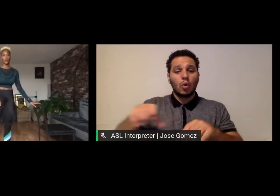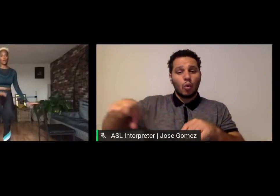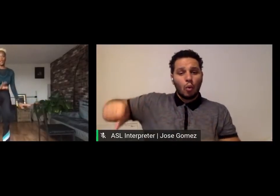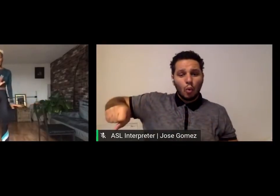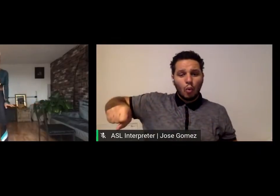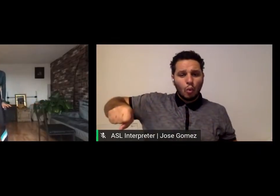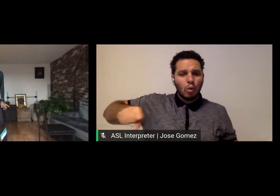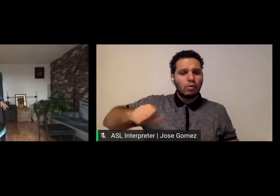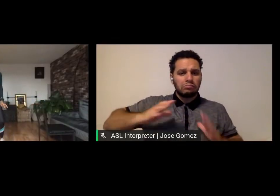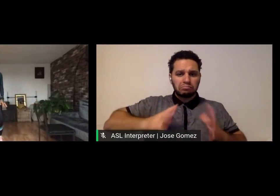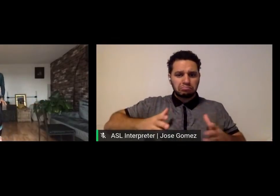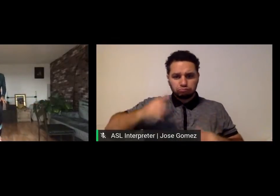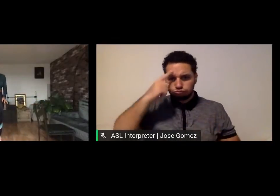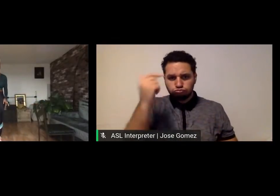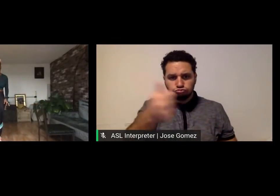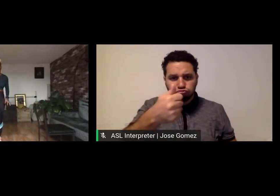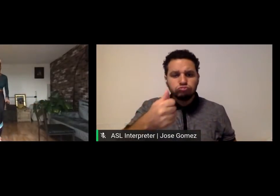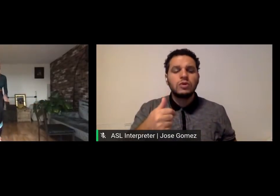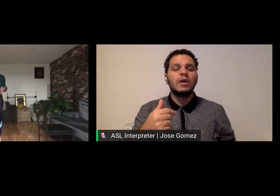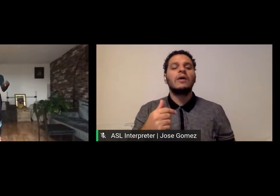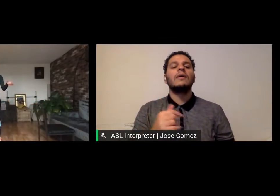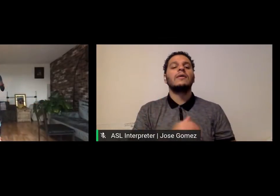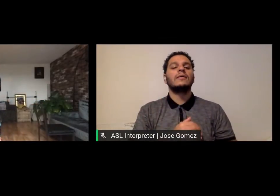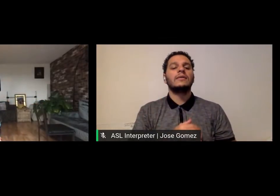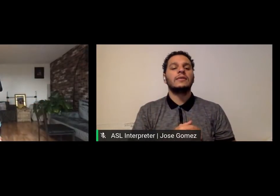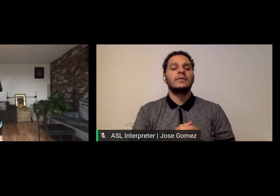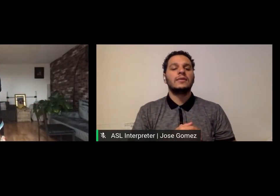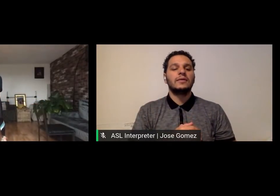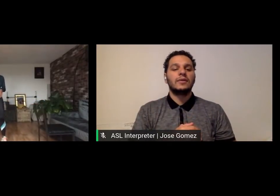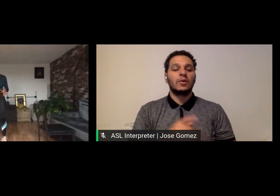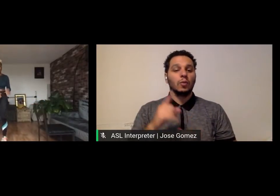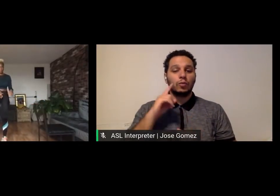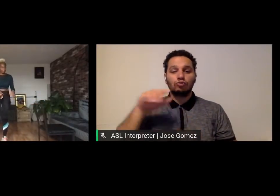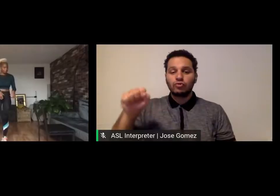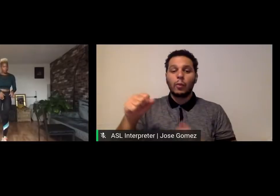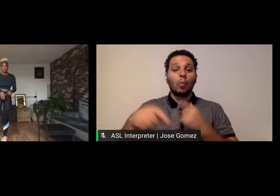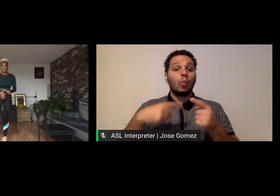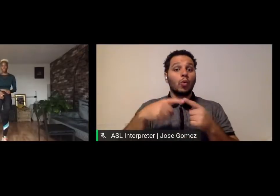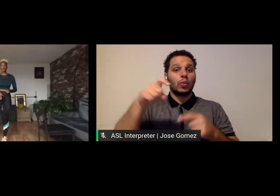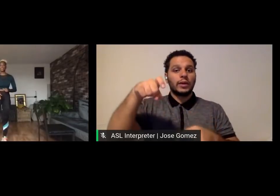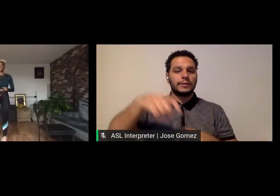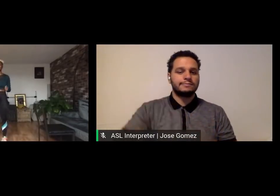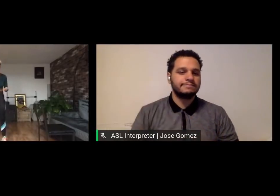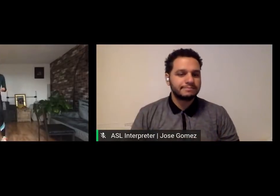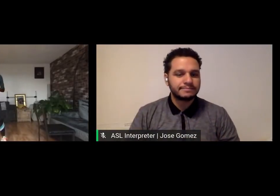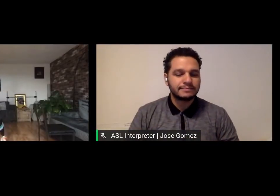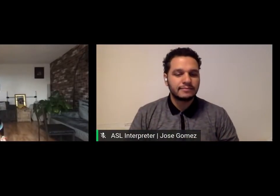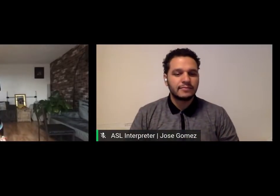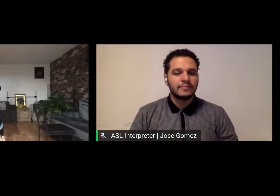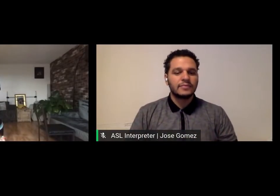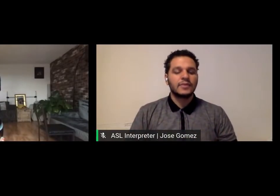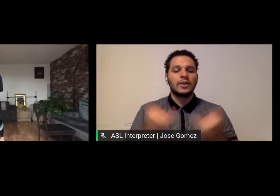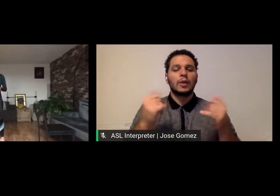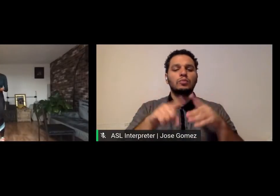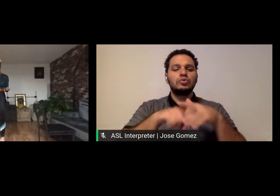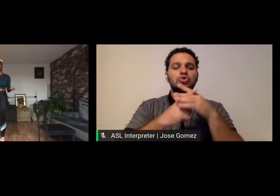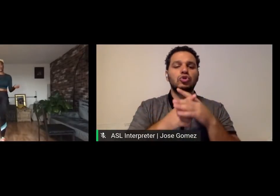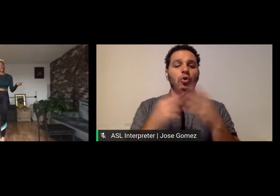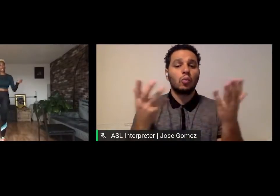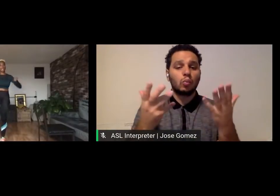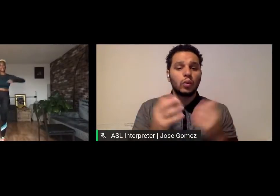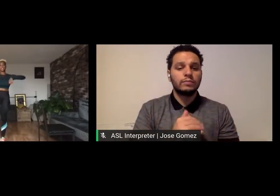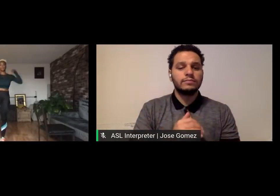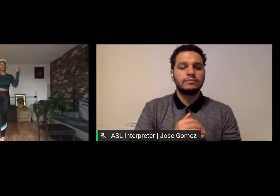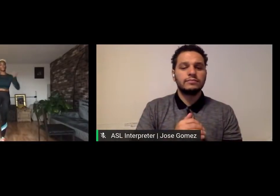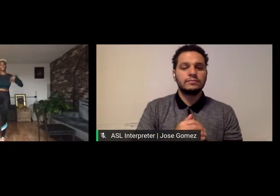it there and we'll grab onto it whenever you need. So we're just going to start by just giving